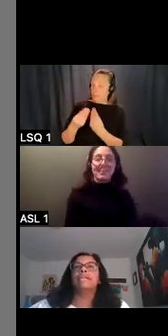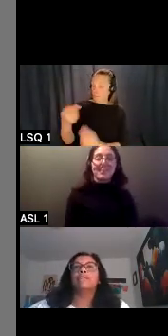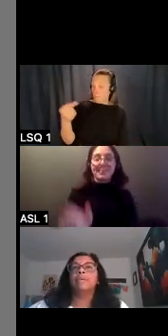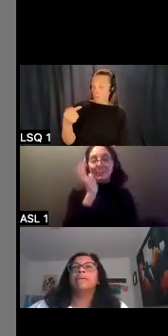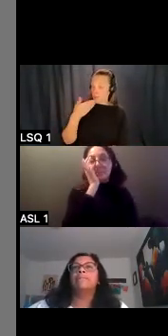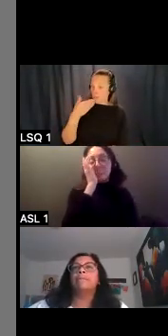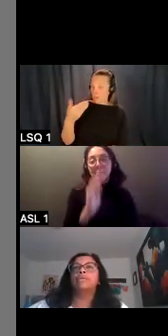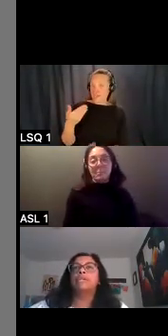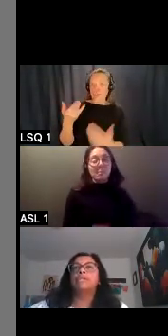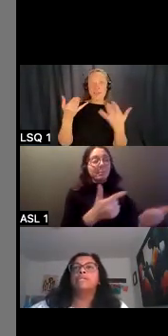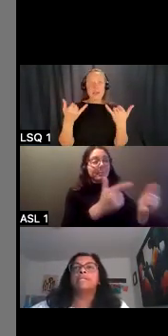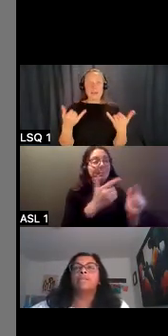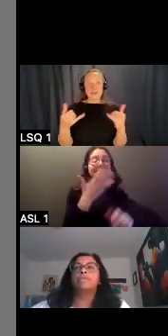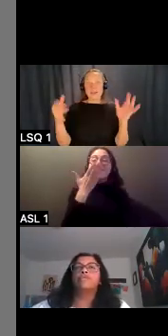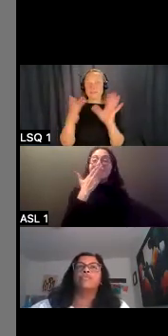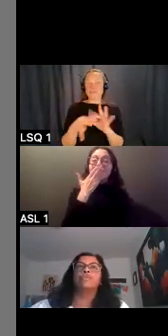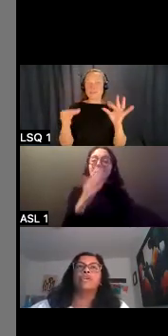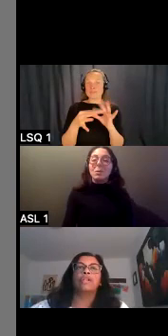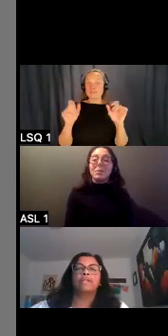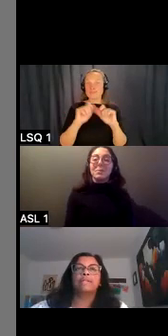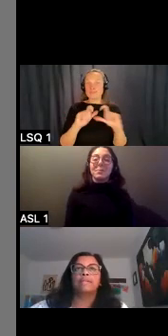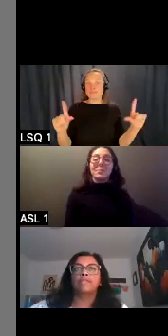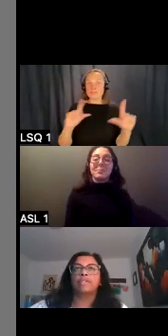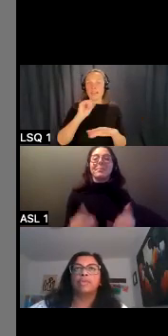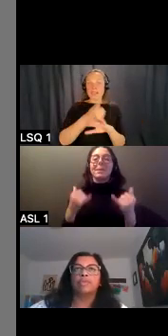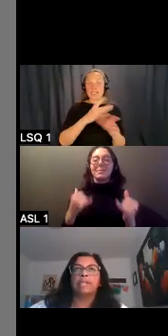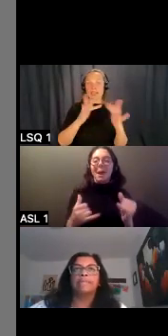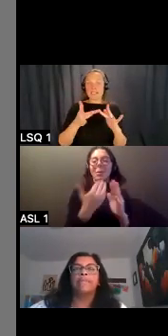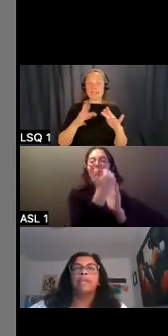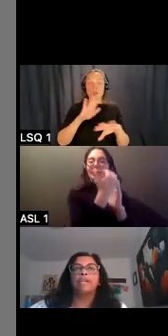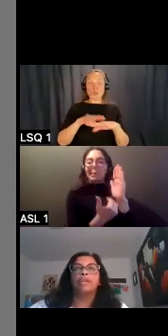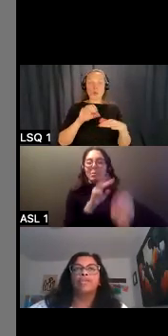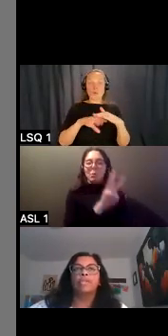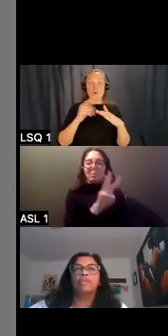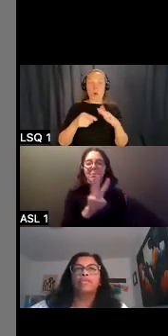Thank you, Geneviève. We are now go through the website.